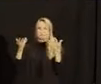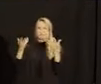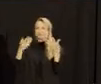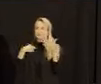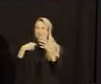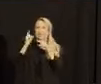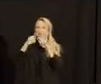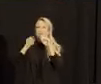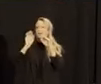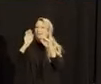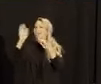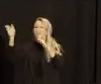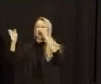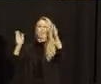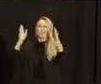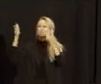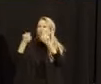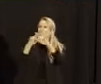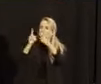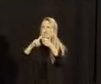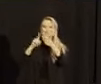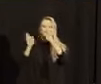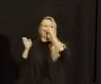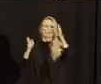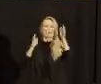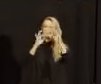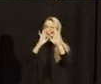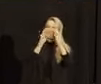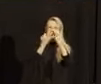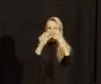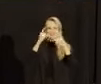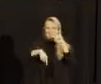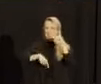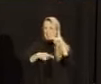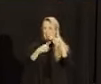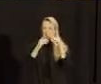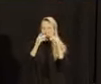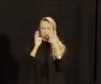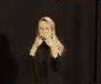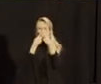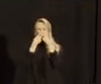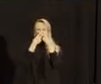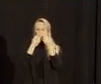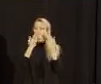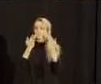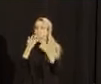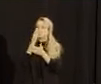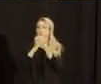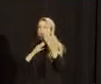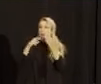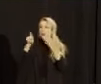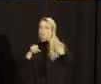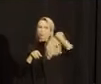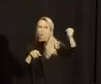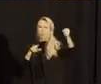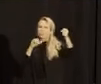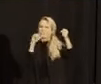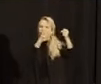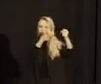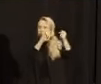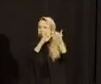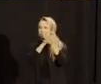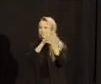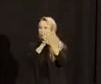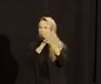their friends and their extended family and things of that nature, and some of them were even away at school and had to be stuck in their